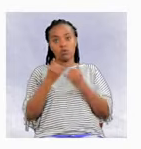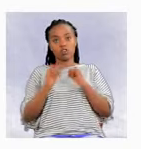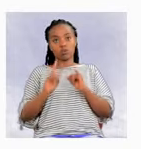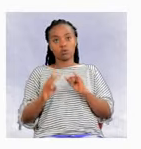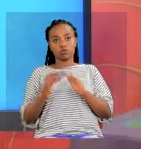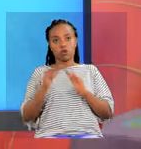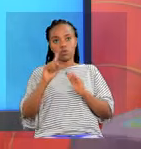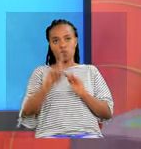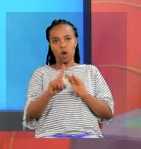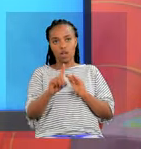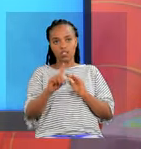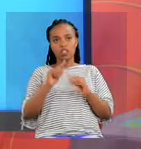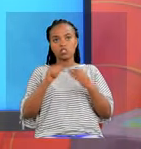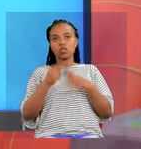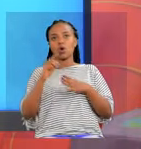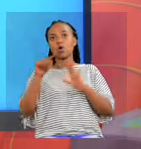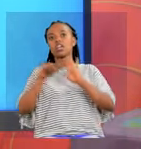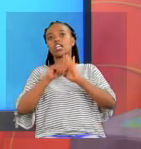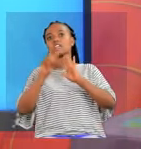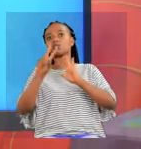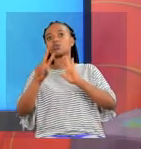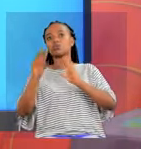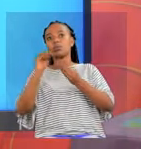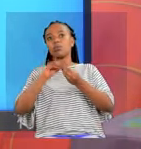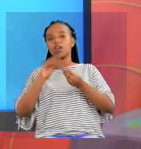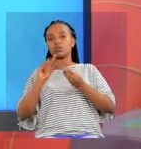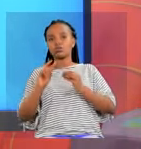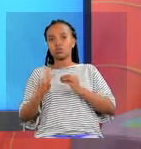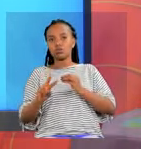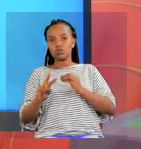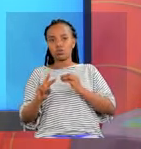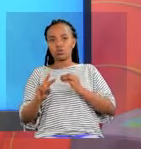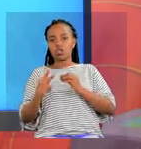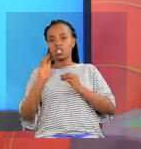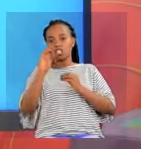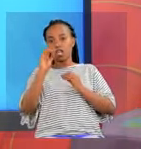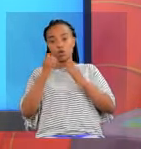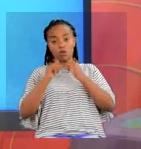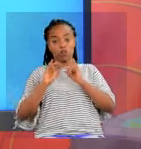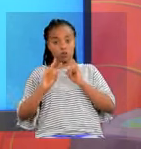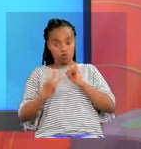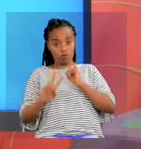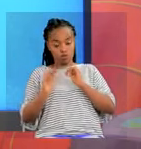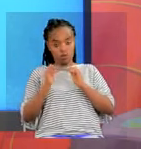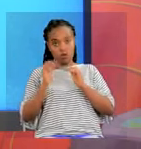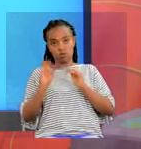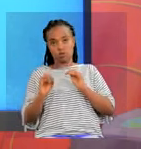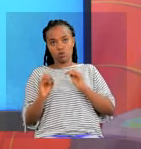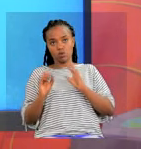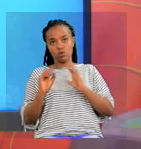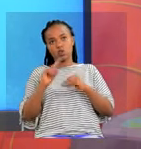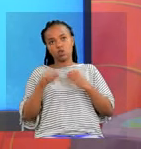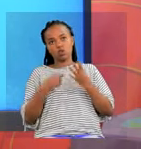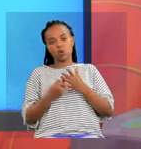comma, negative 2 plus 2, it is 0, 0 over 2 is 0. The center is